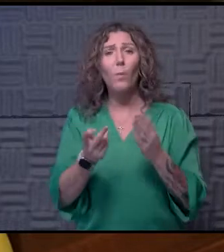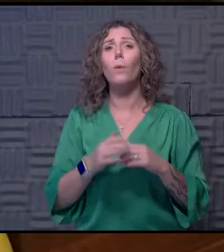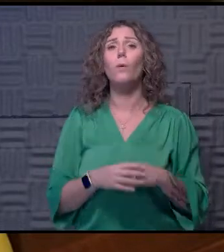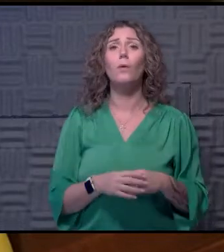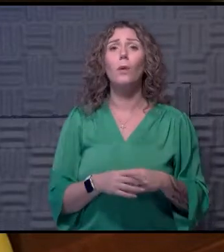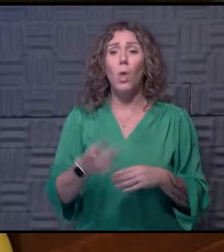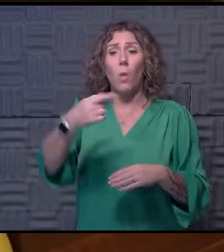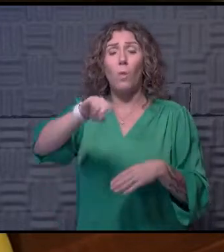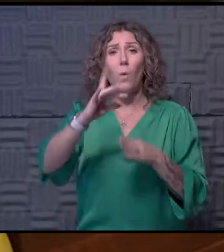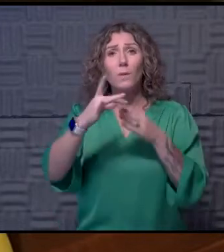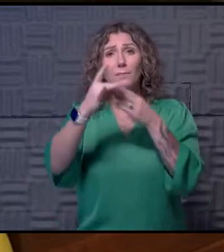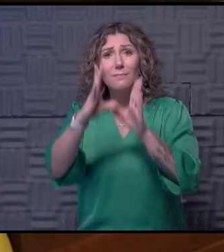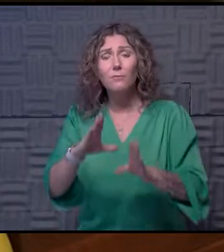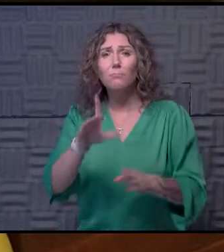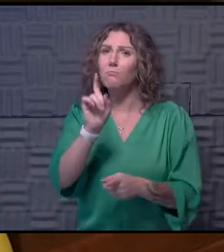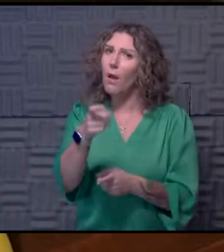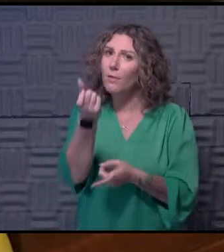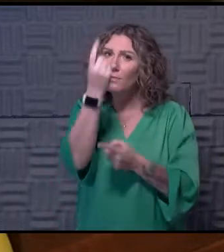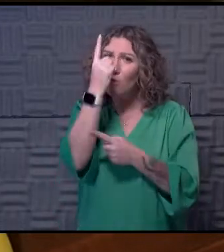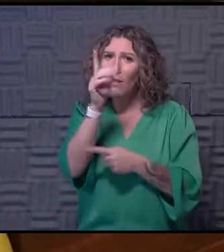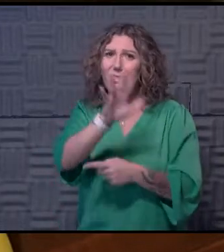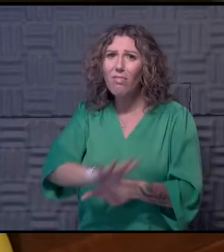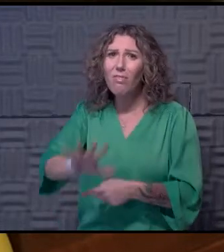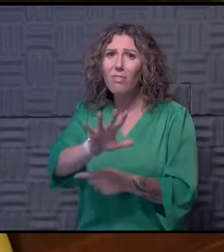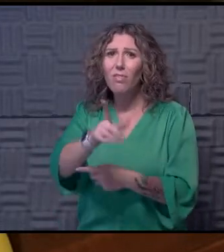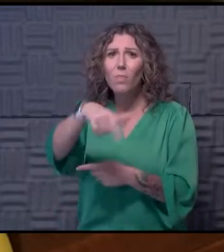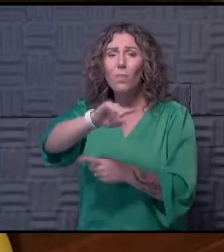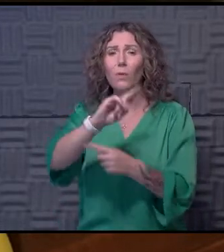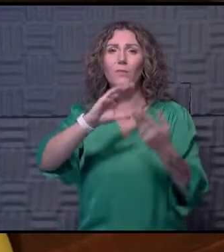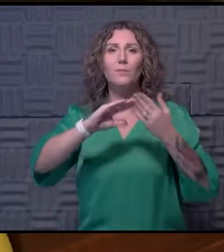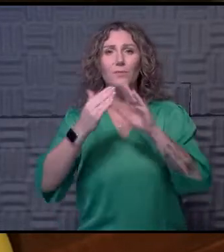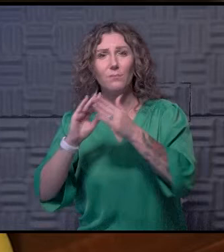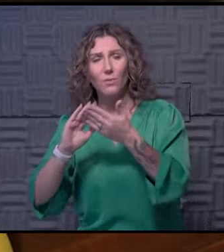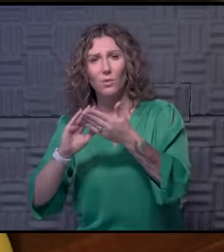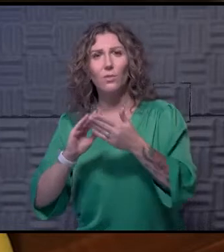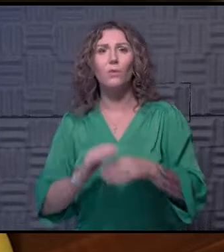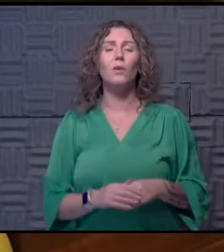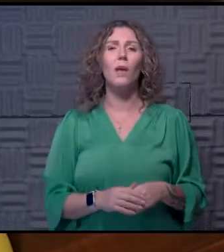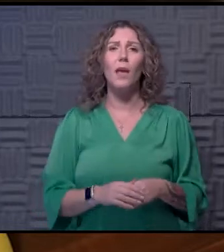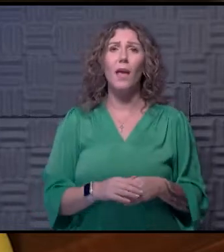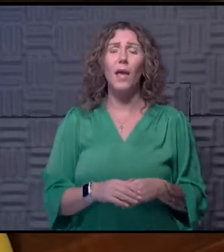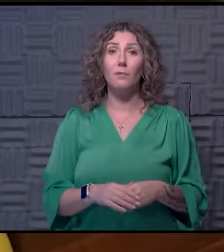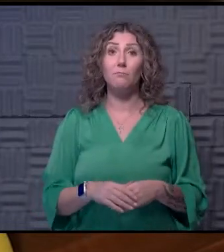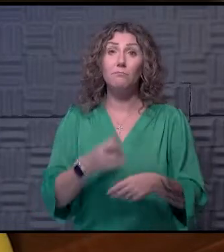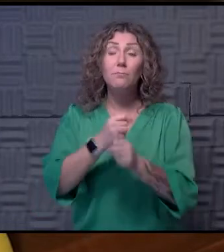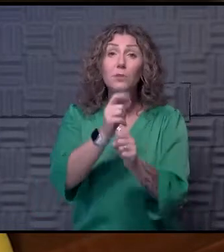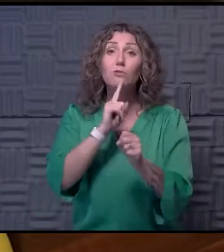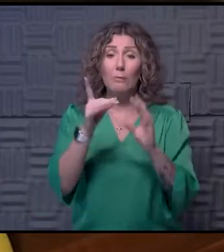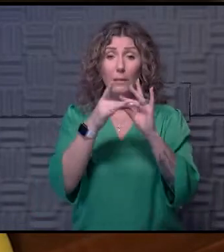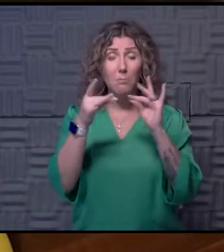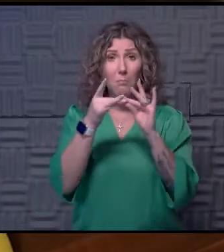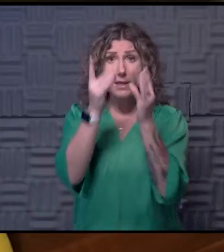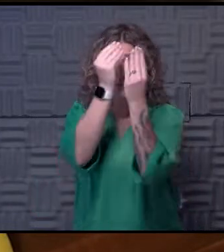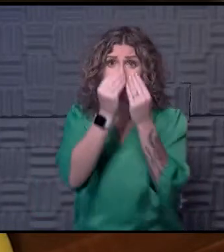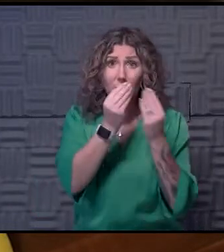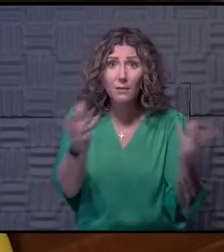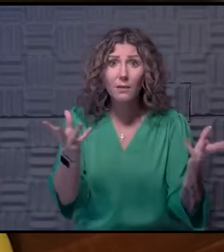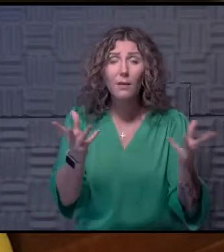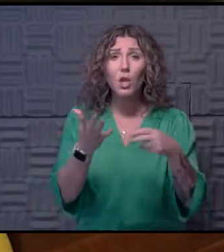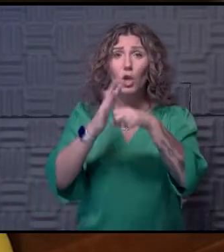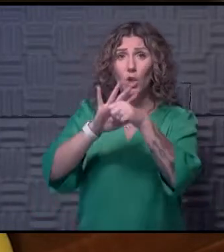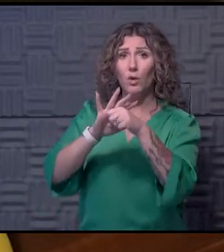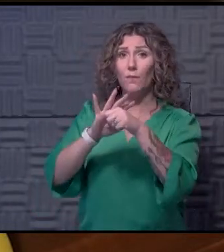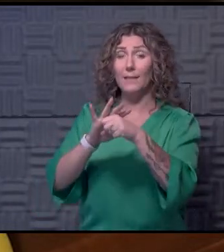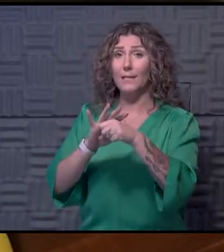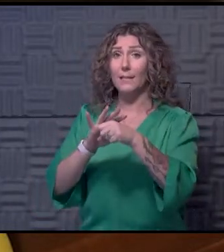those leaders to understand in those communities and to convey the message that COVID is real and that we